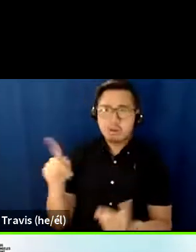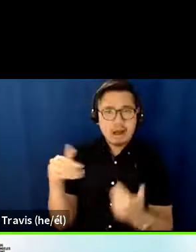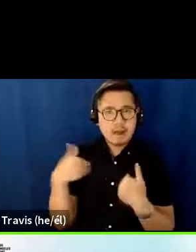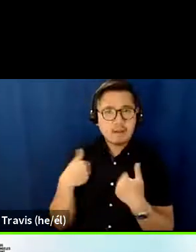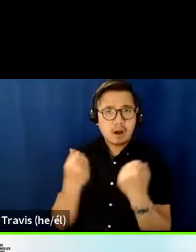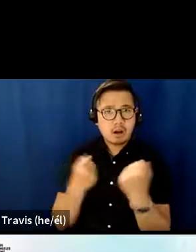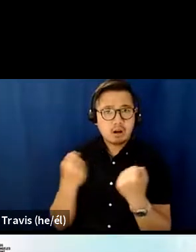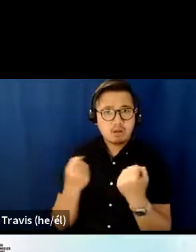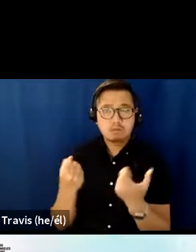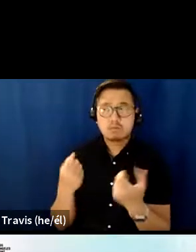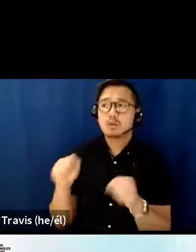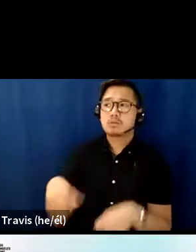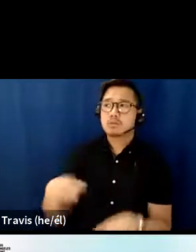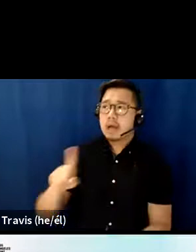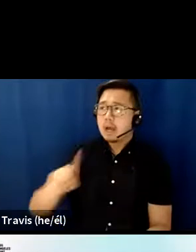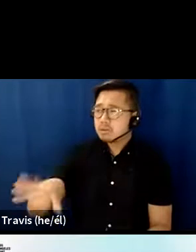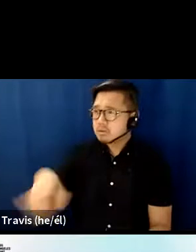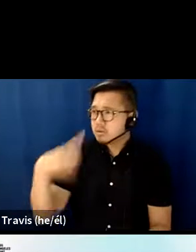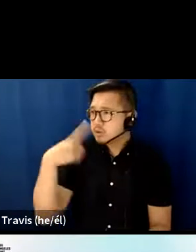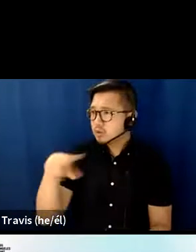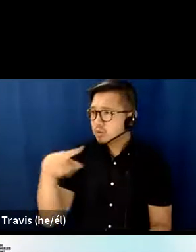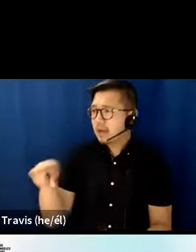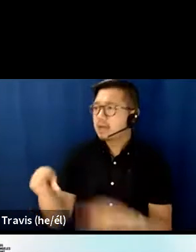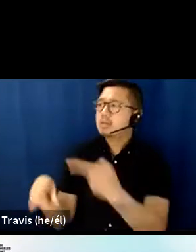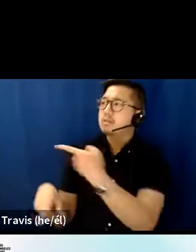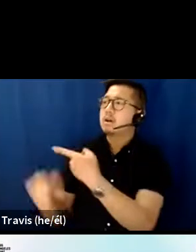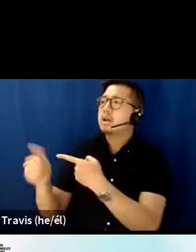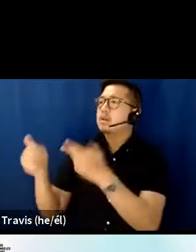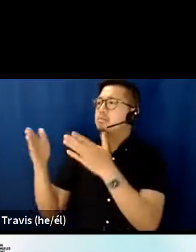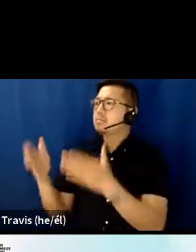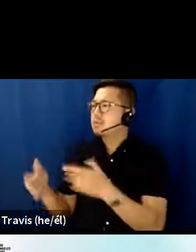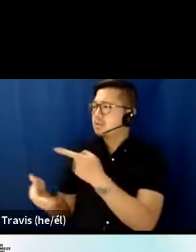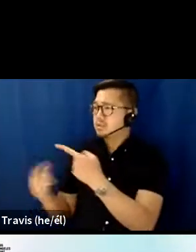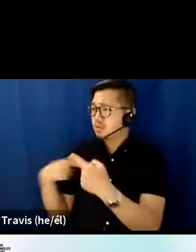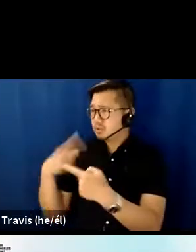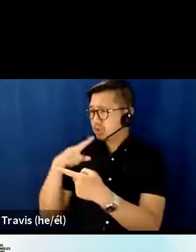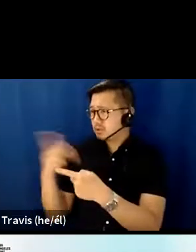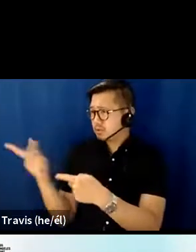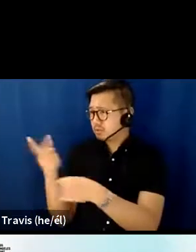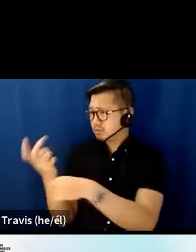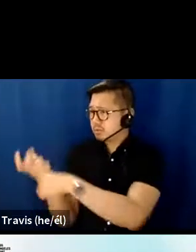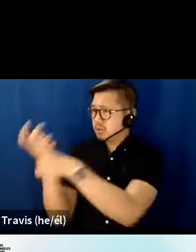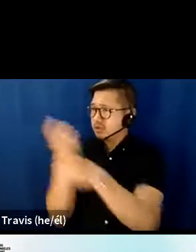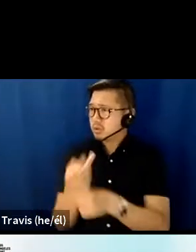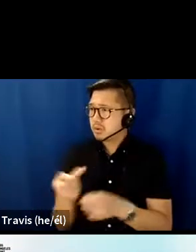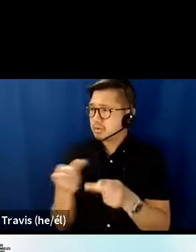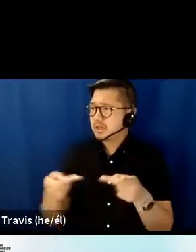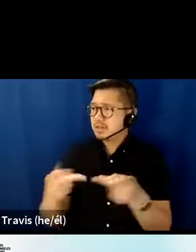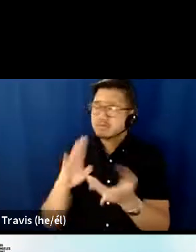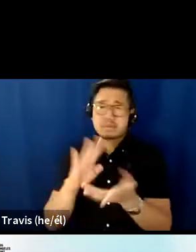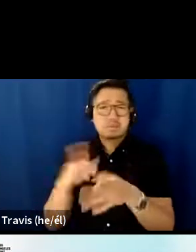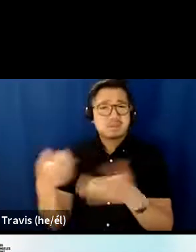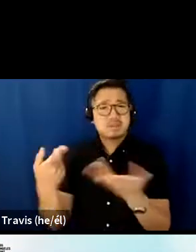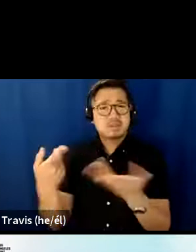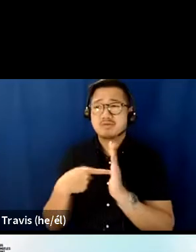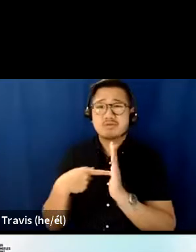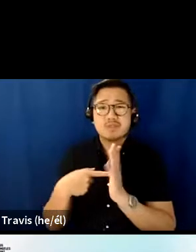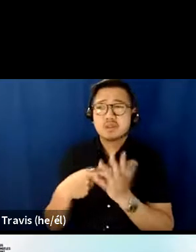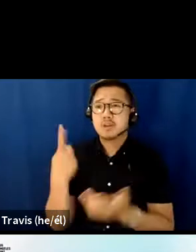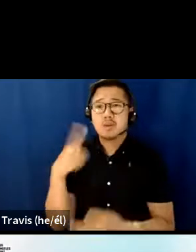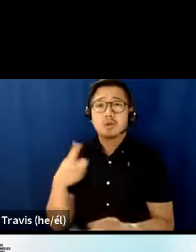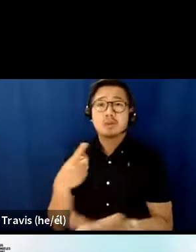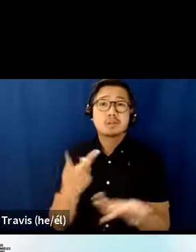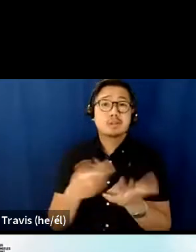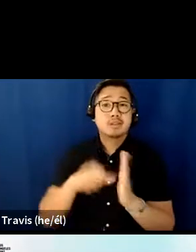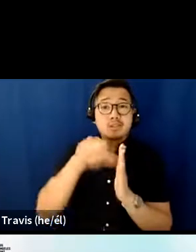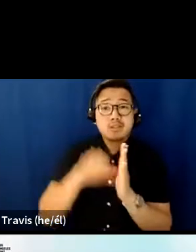you able to take a person here on this said date for their surgery, for their groceries, for